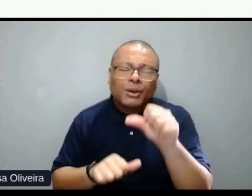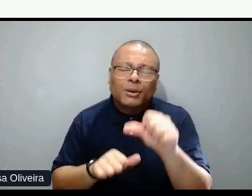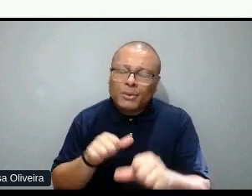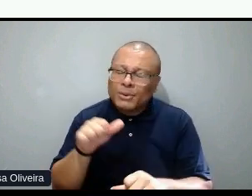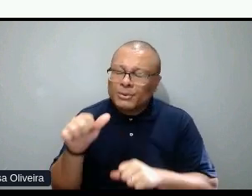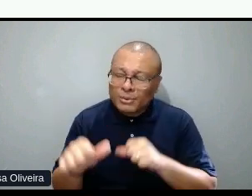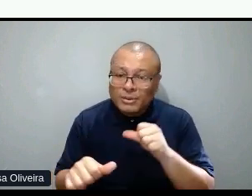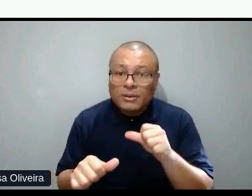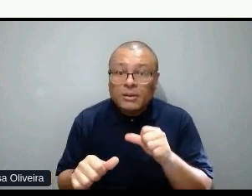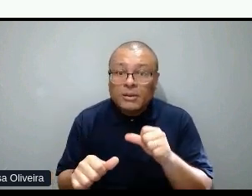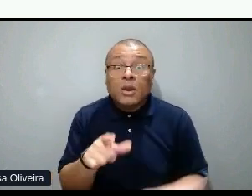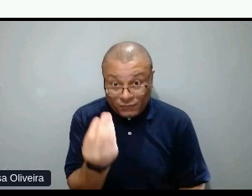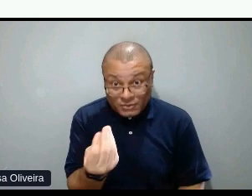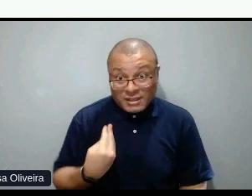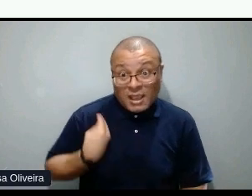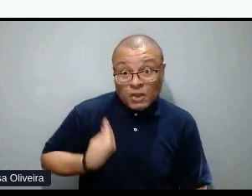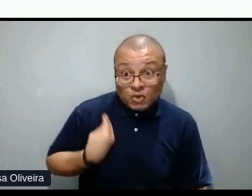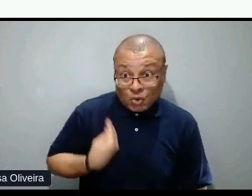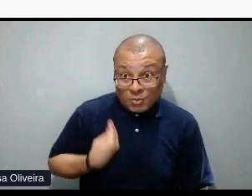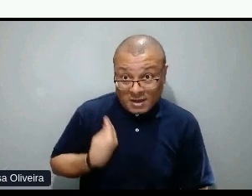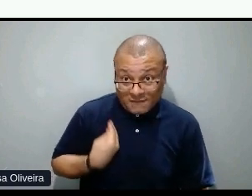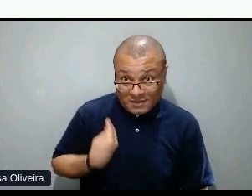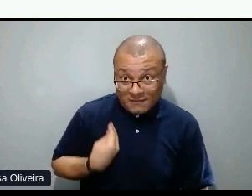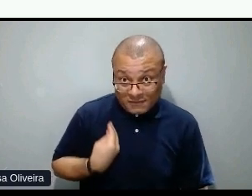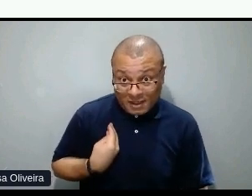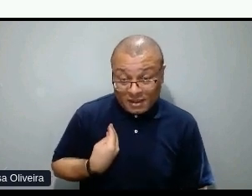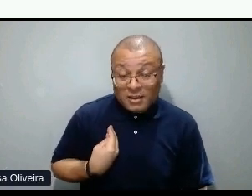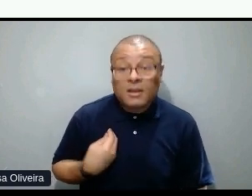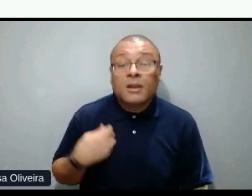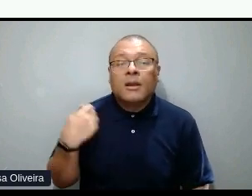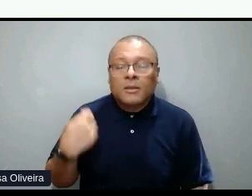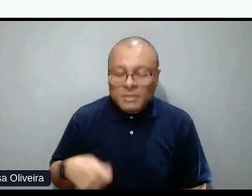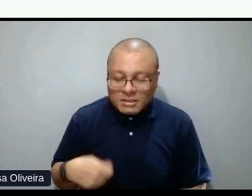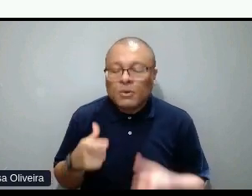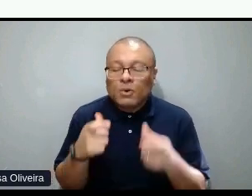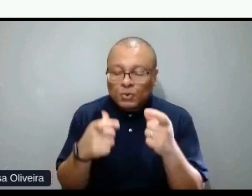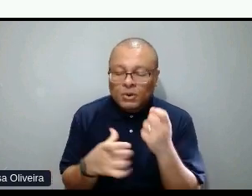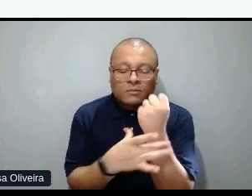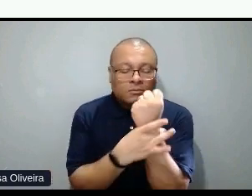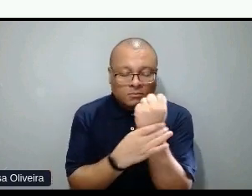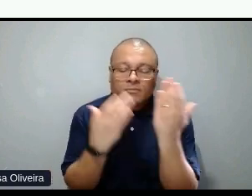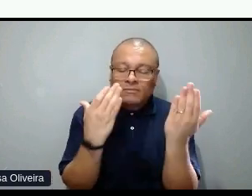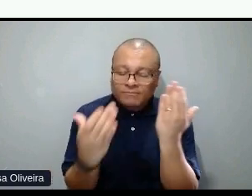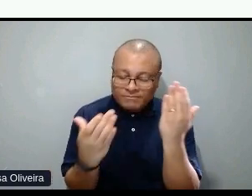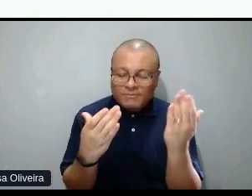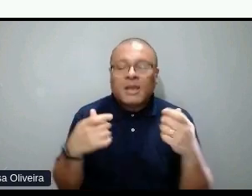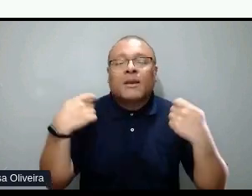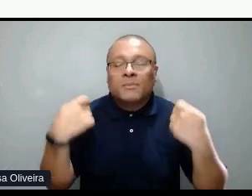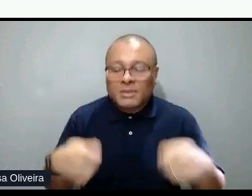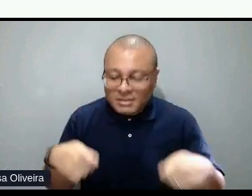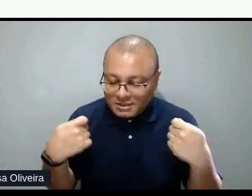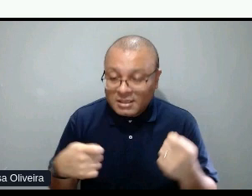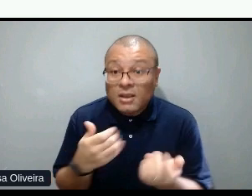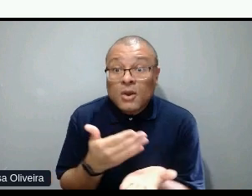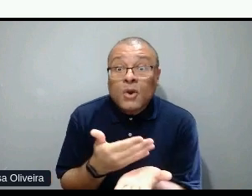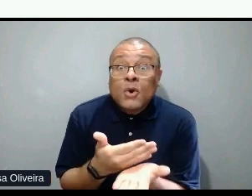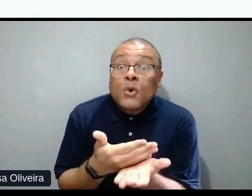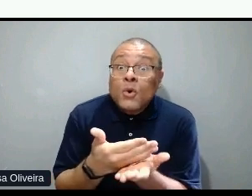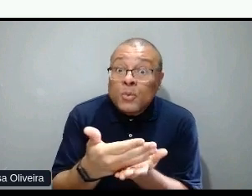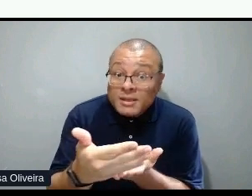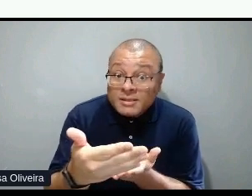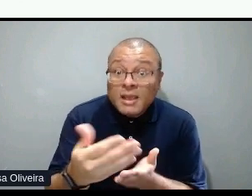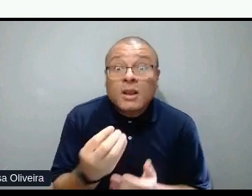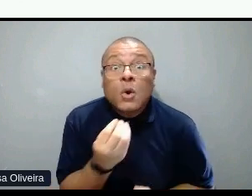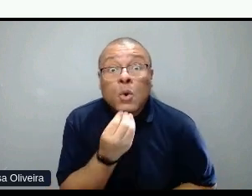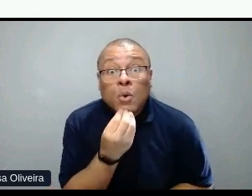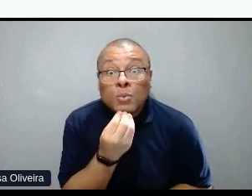be able to survive in this, we need psychological safety, because by having that safety, we can start taking the chances,